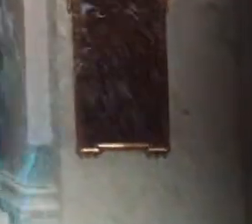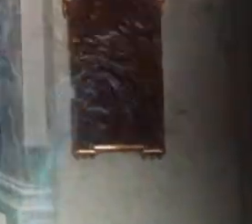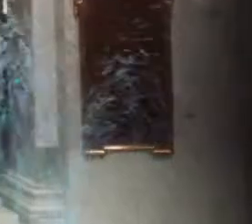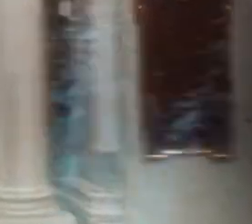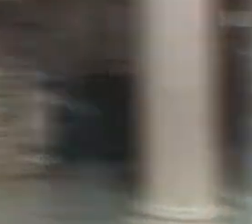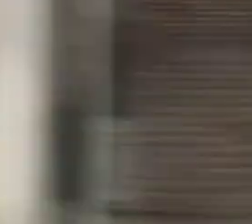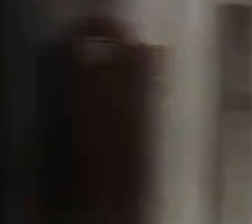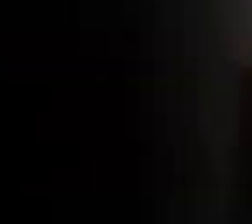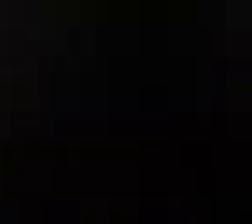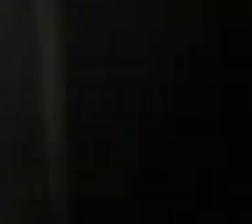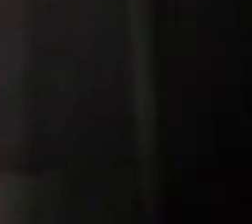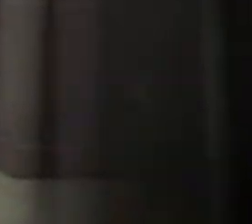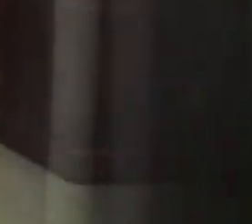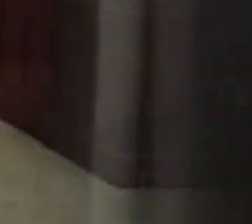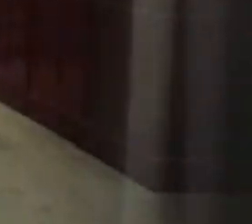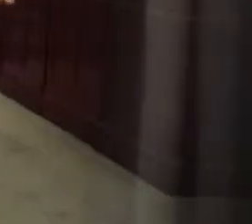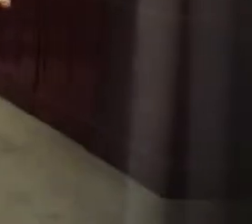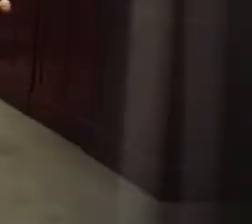e